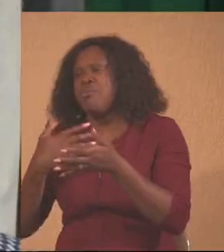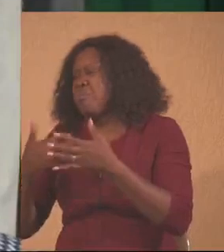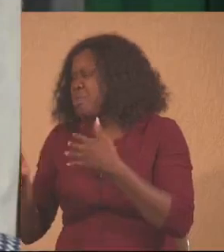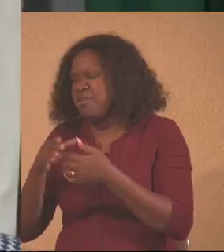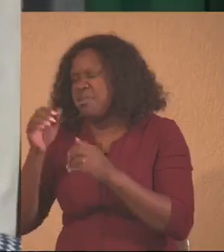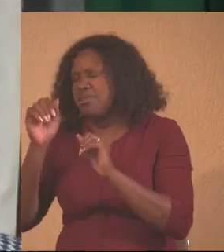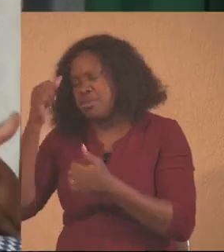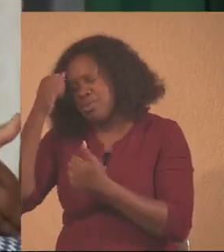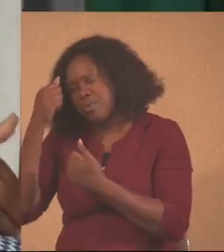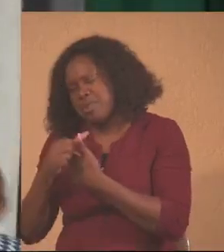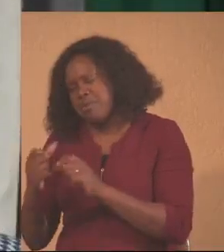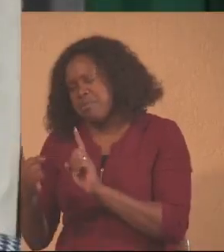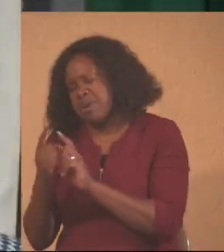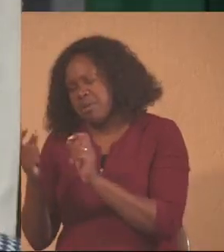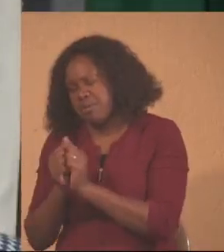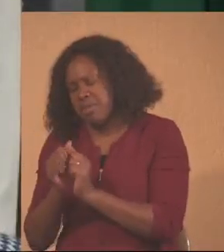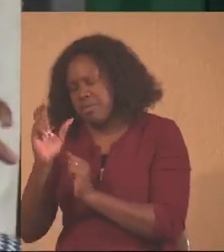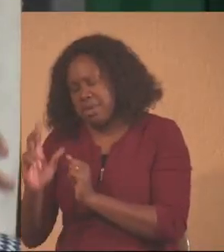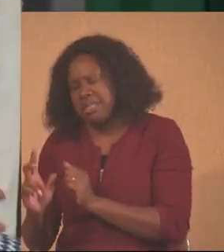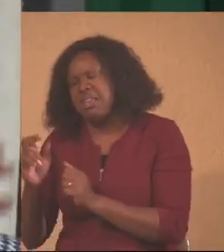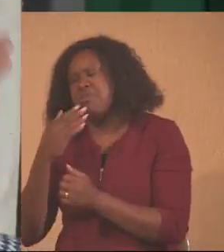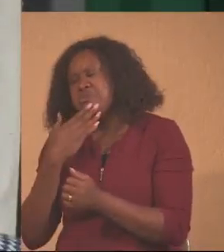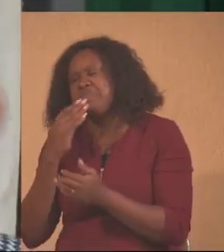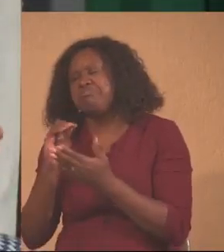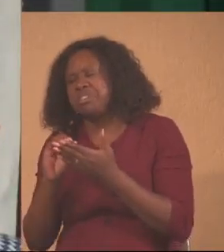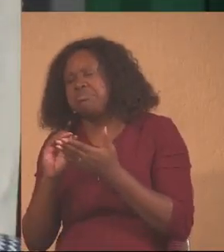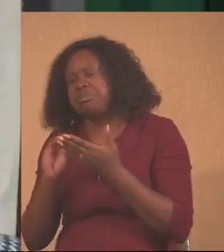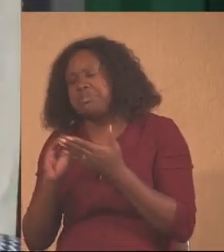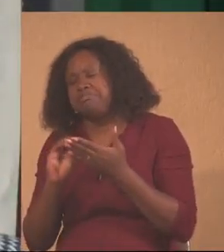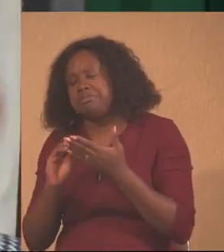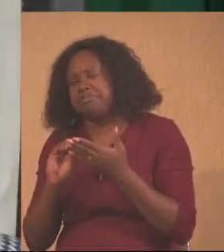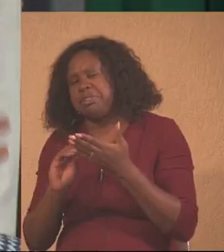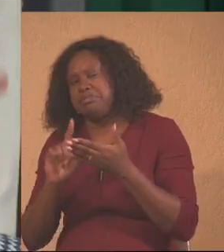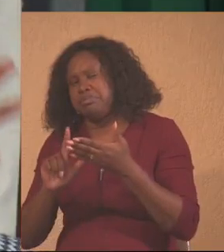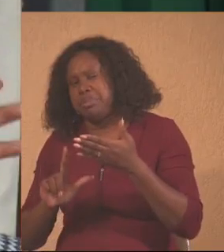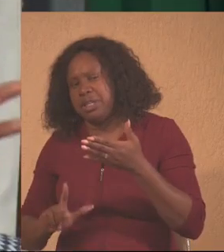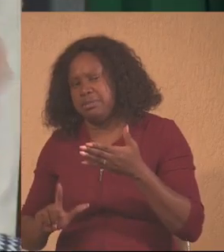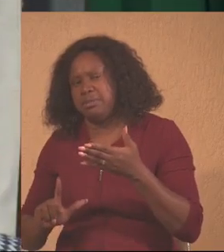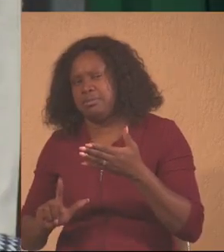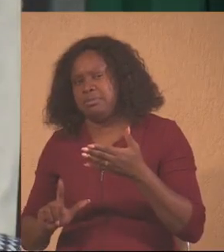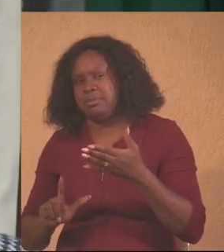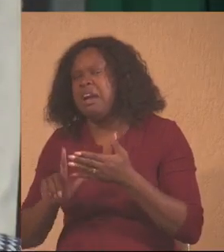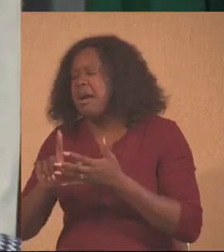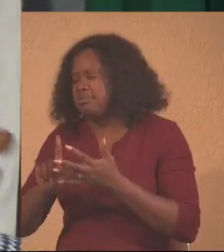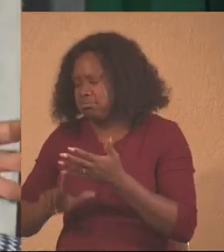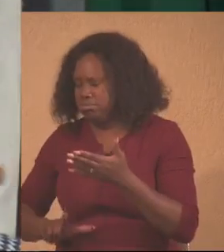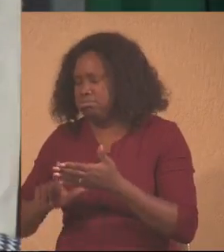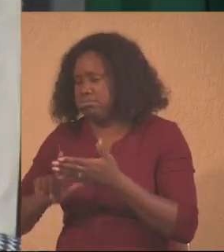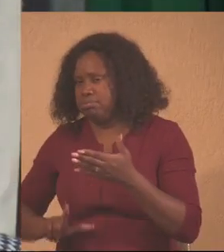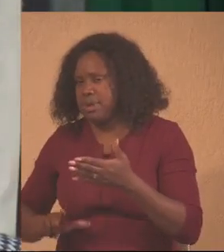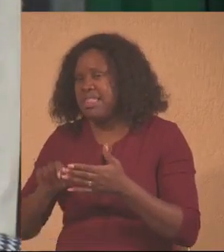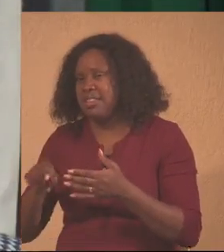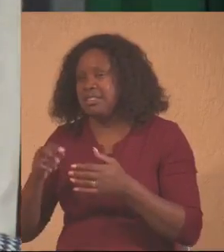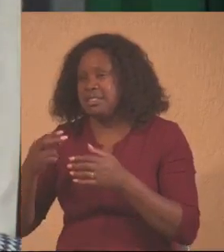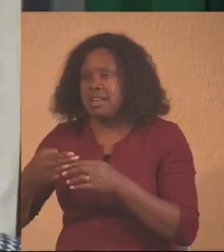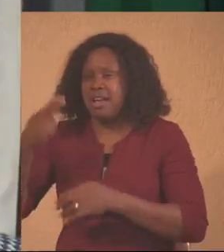in contact with you. And then it is also classified as the high risk